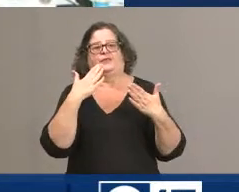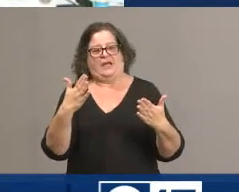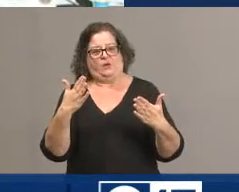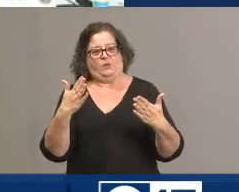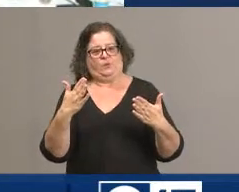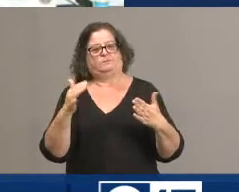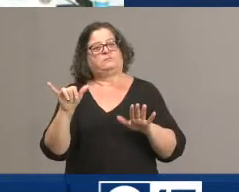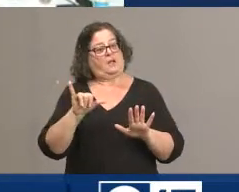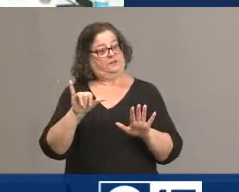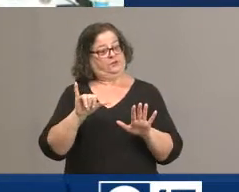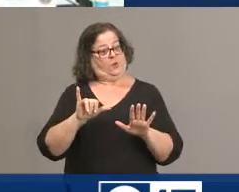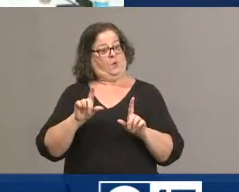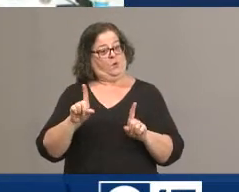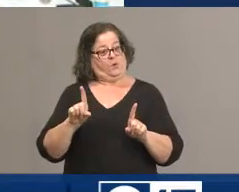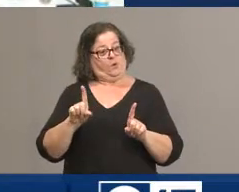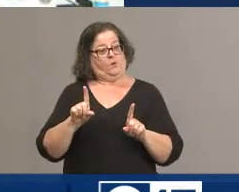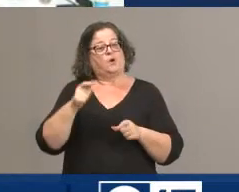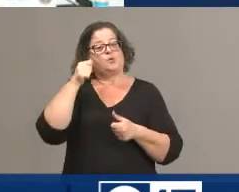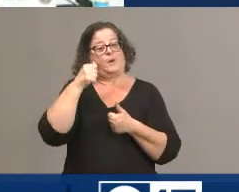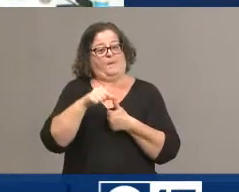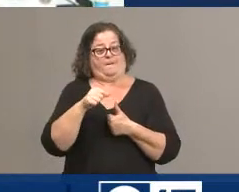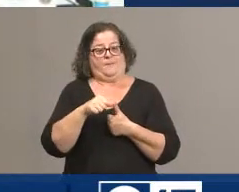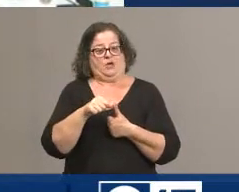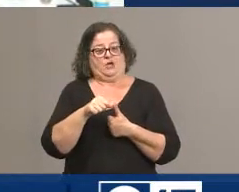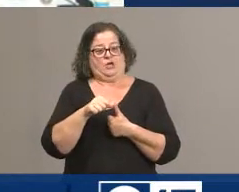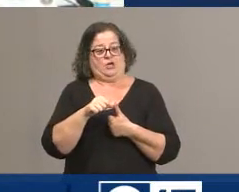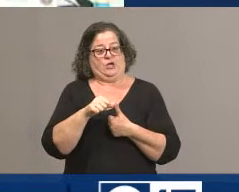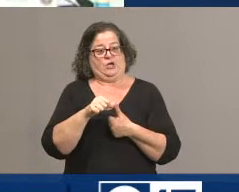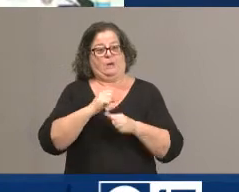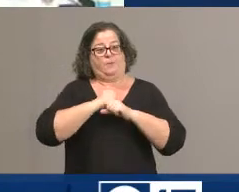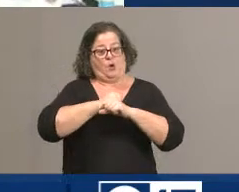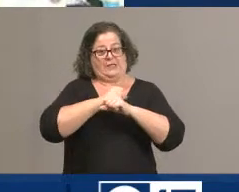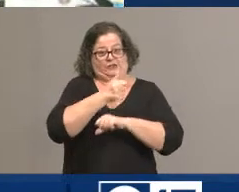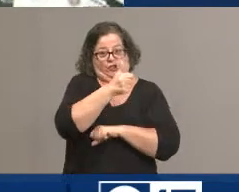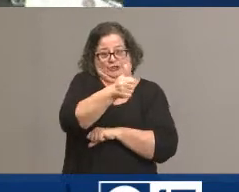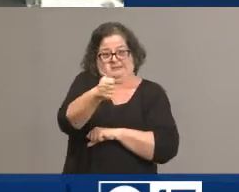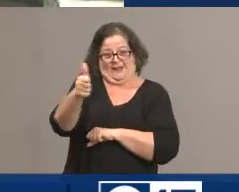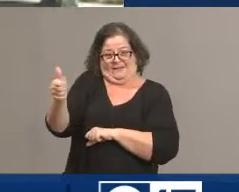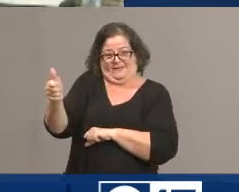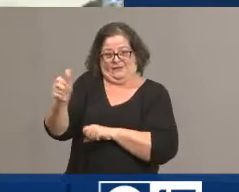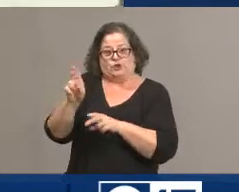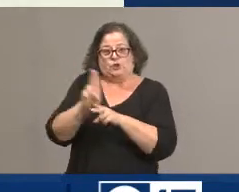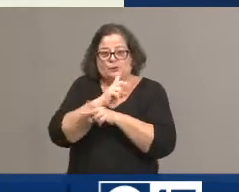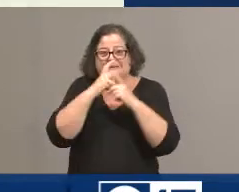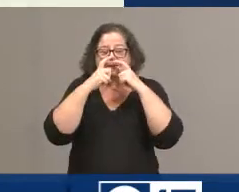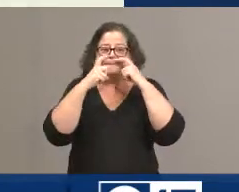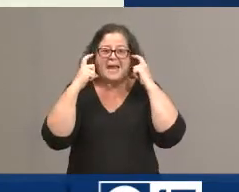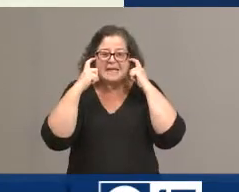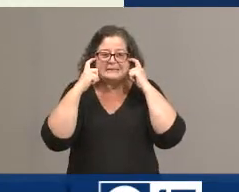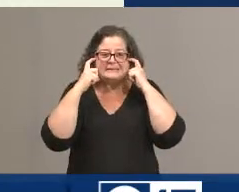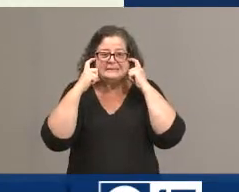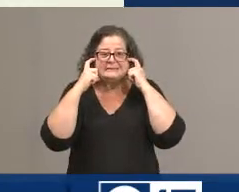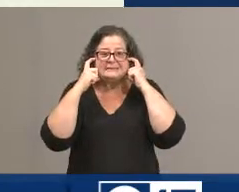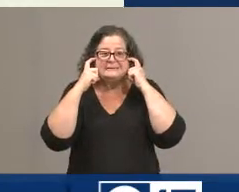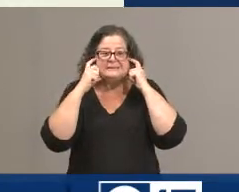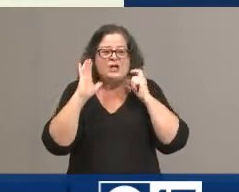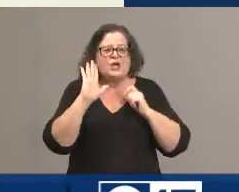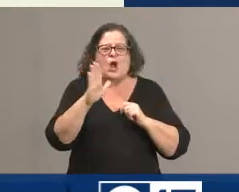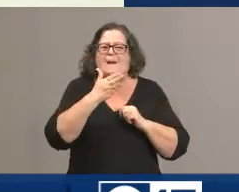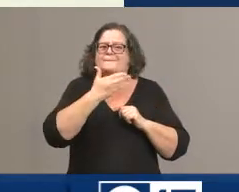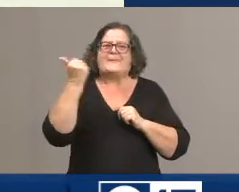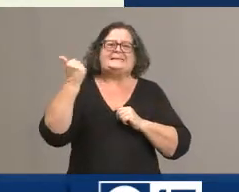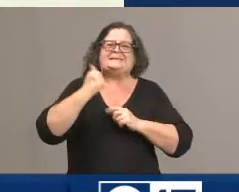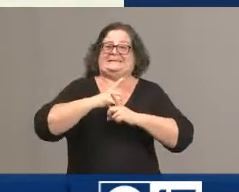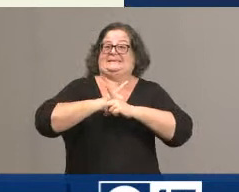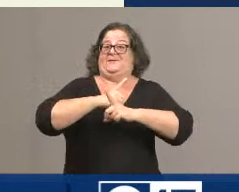arm yourself with a mask. It's your best defense against this virus.